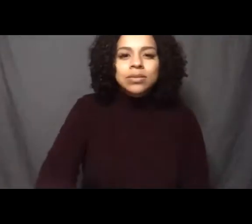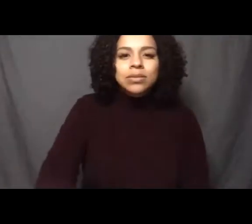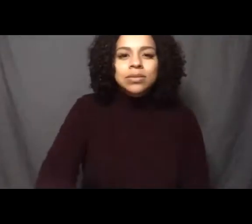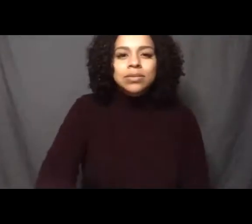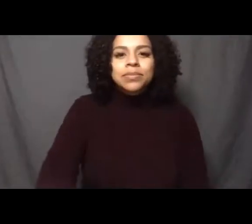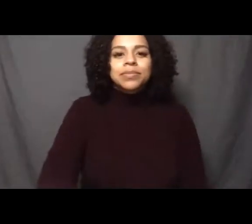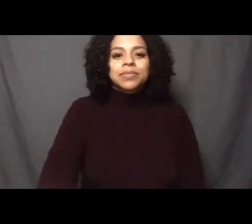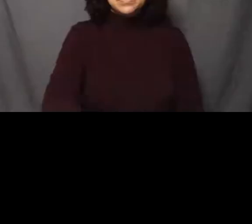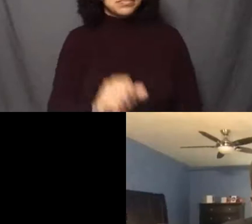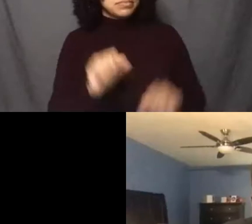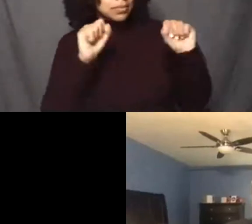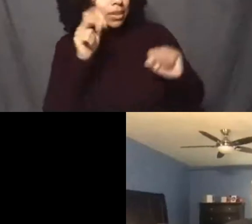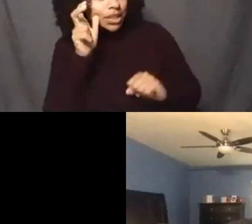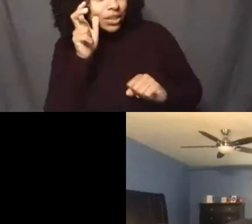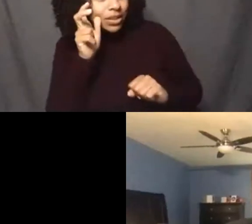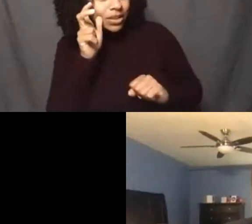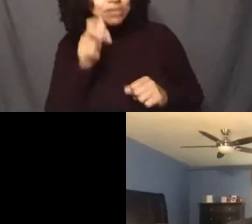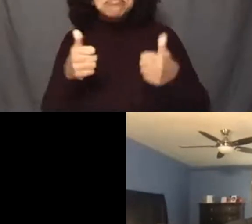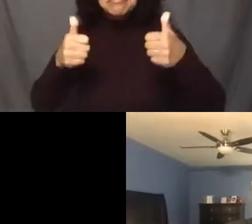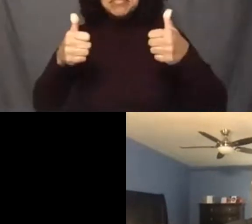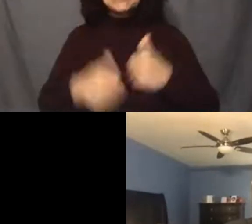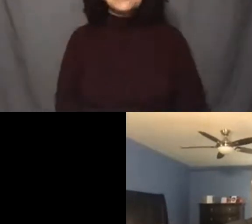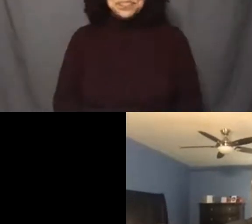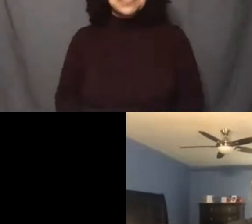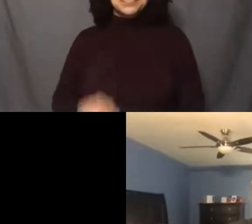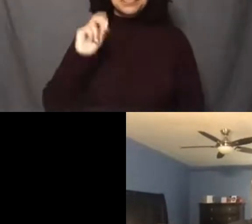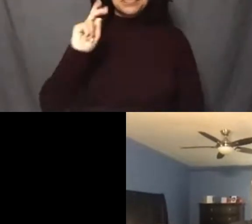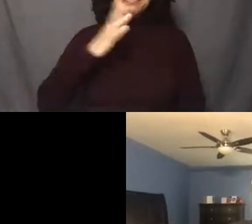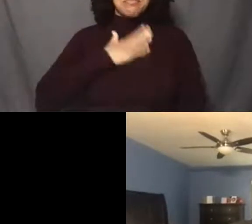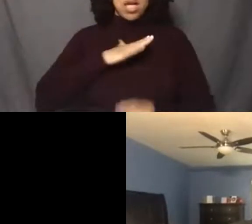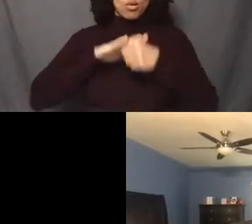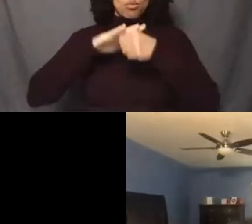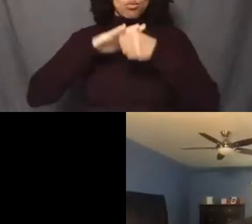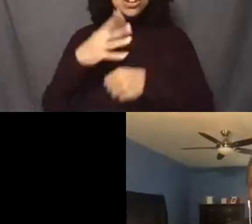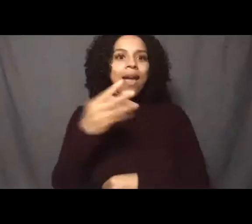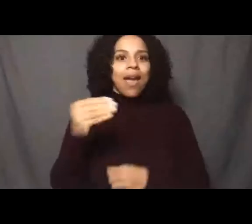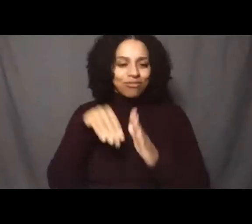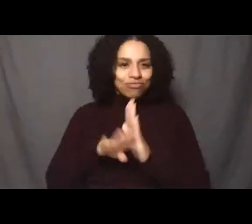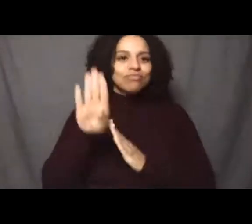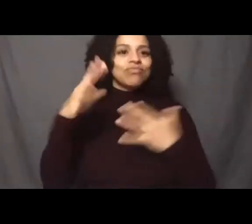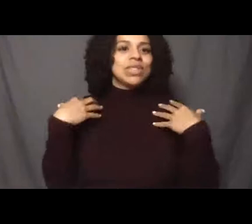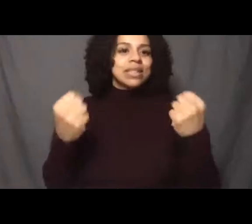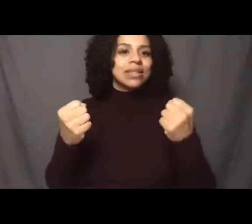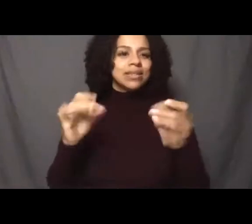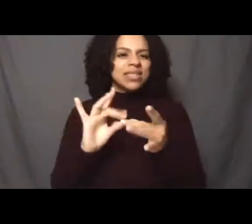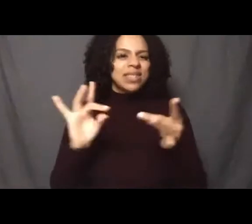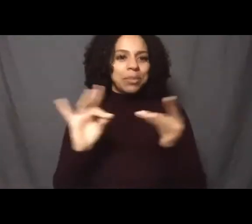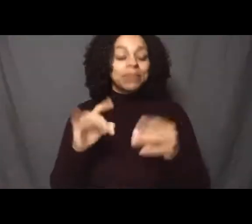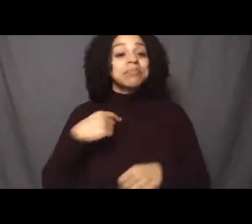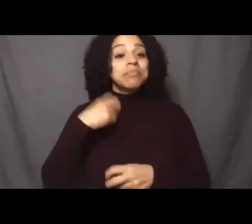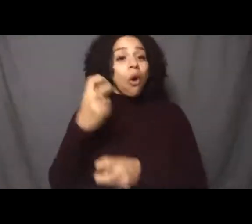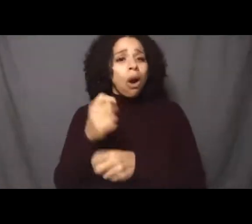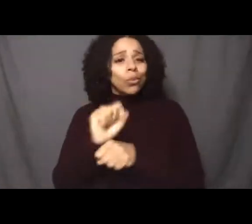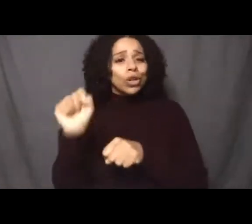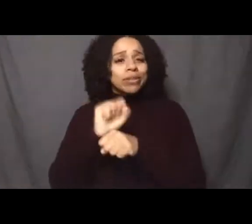Hello, can you guys hear me? Perfect. All right, this is my oppression and resilience statement. I am hardworking and